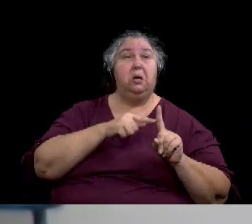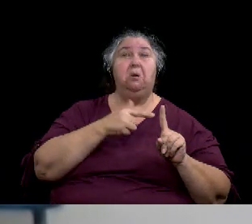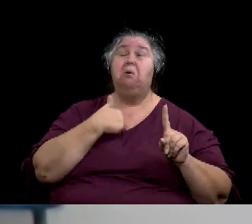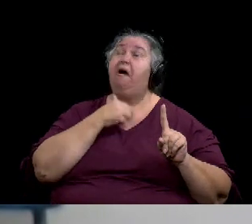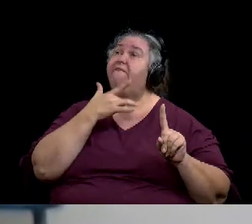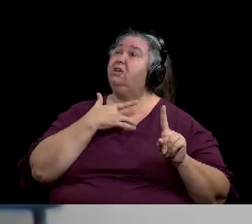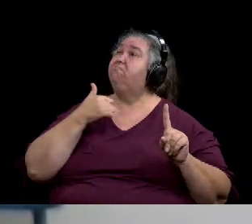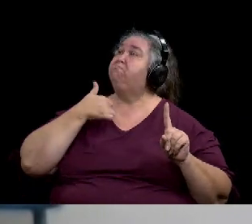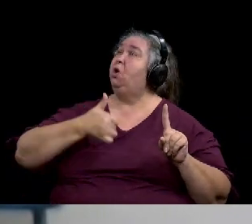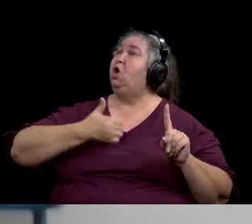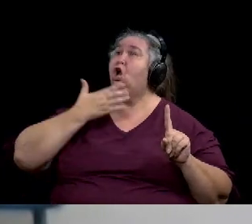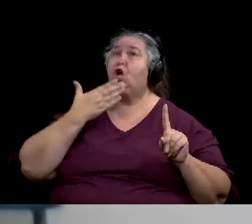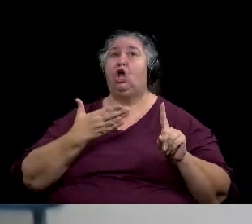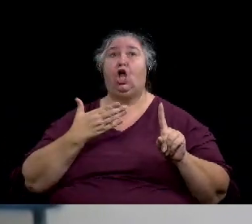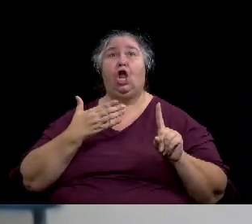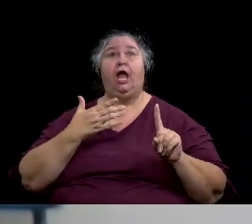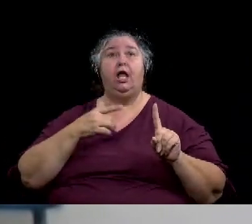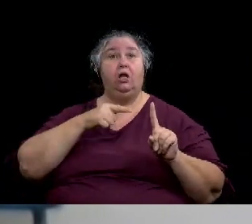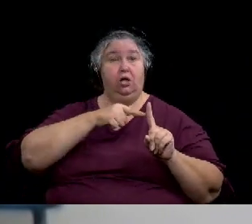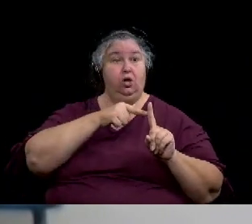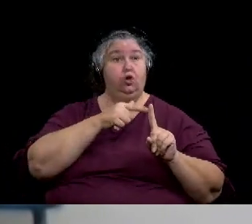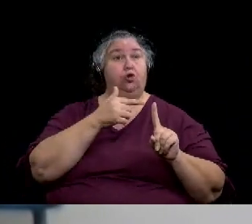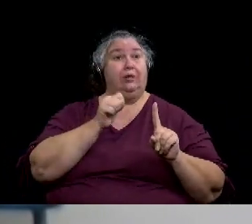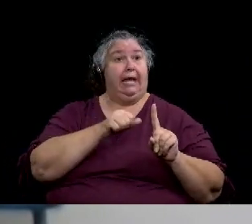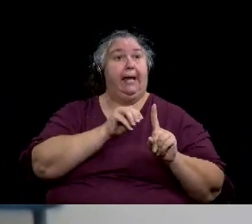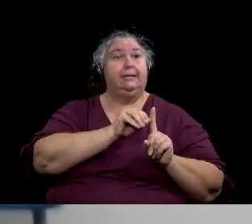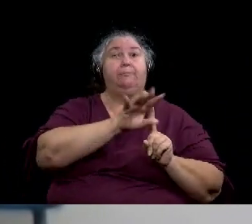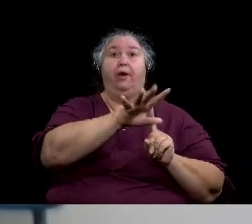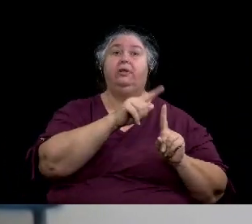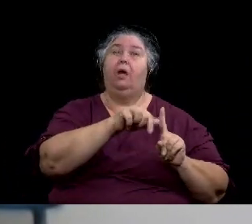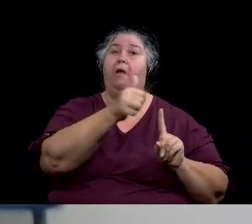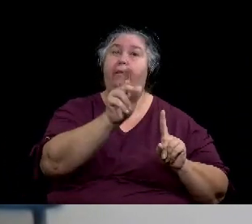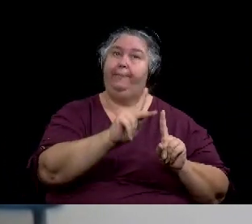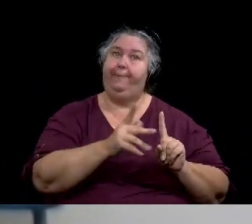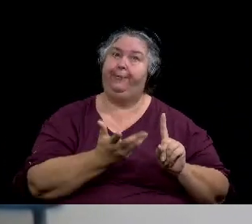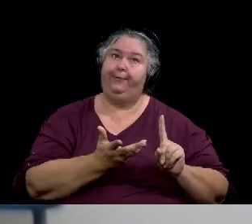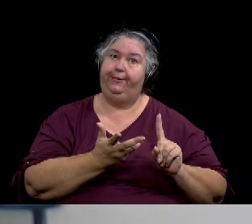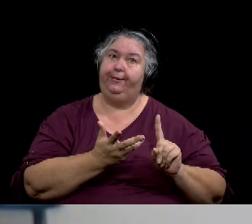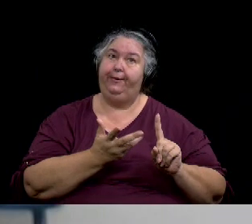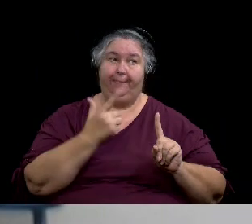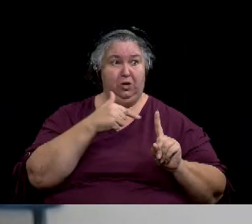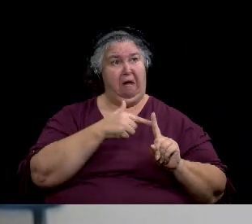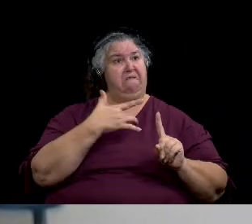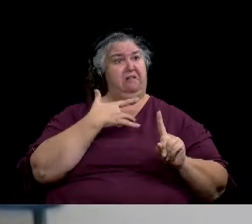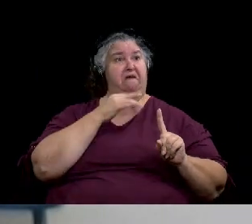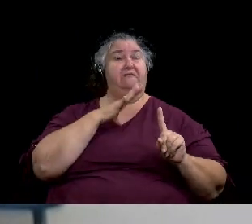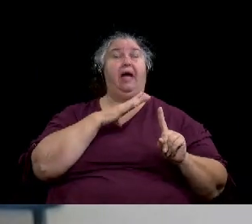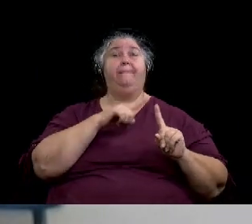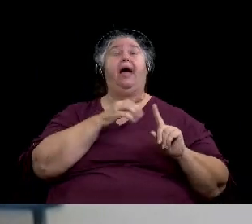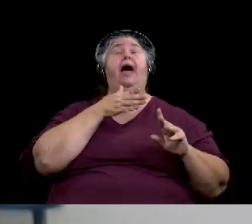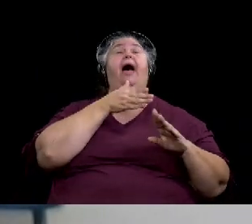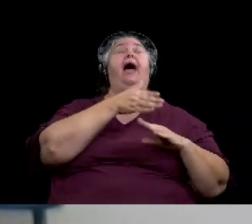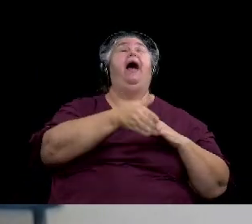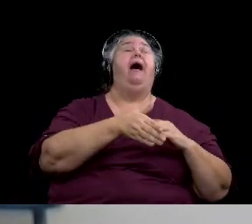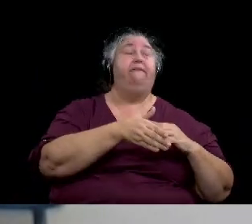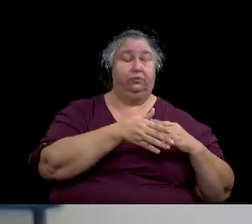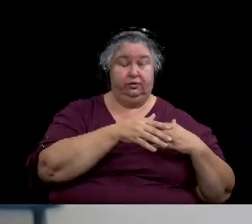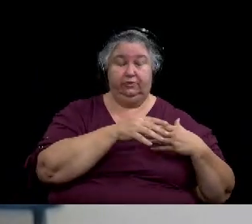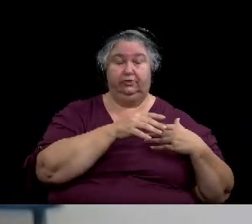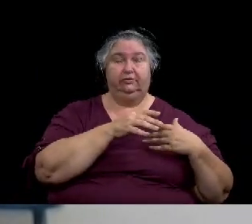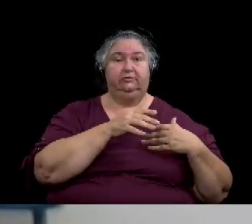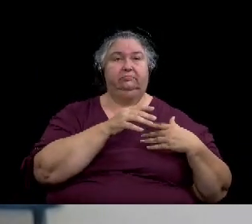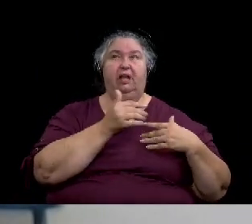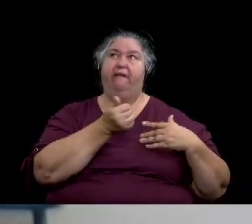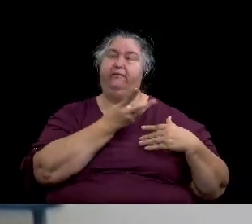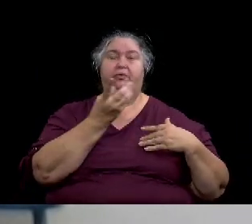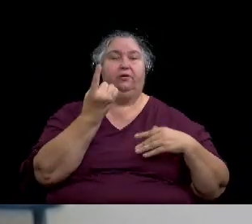feel fine, but yet be contagious and share with other people. And so any activity where you are not masked and in close proximity to people